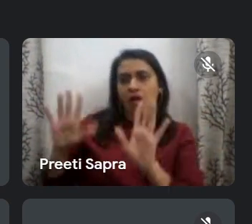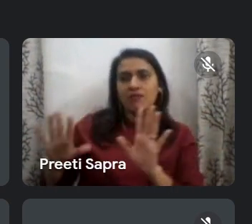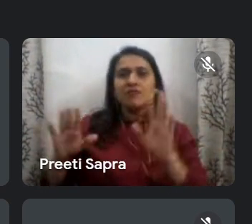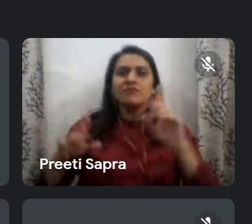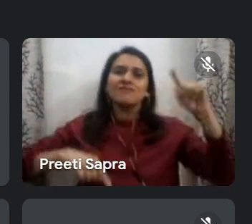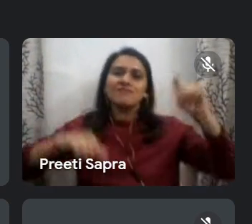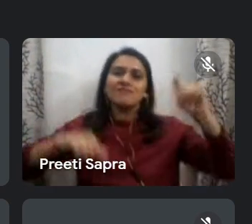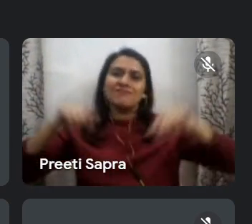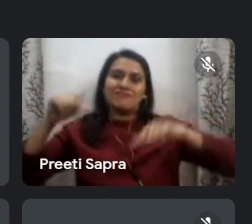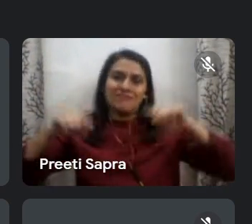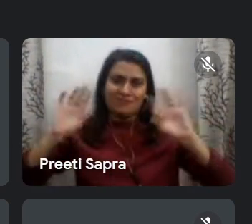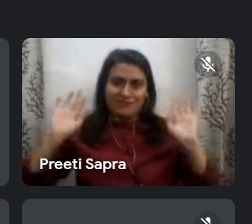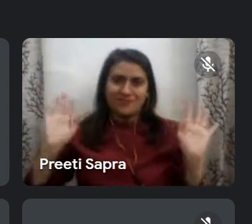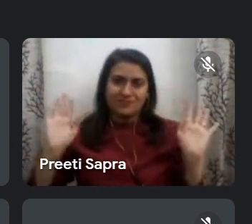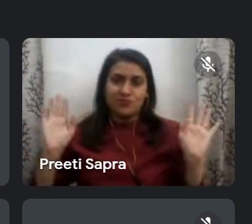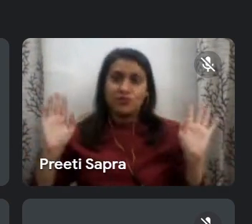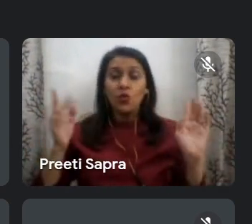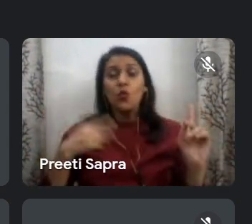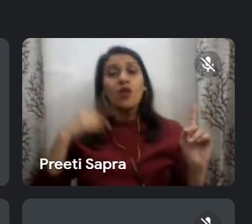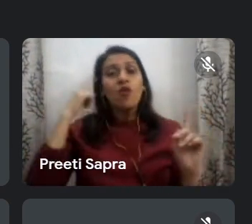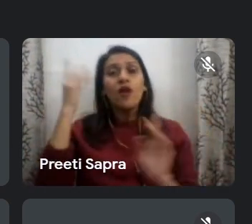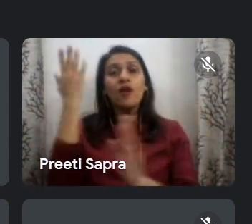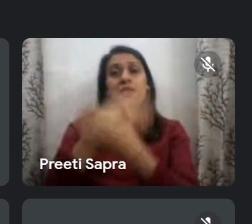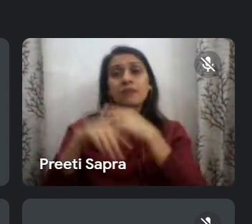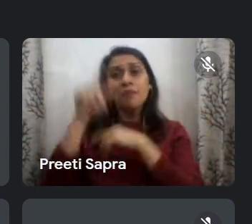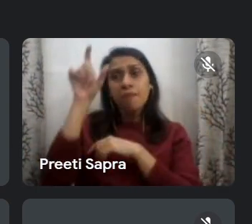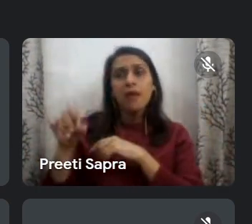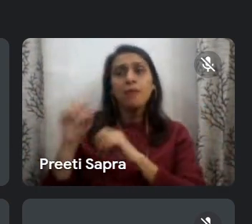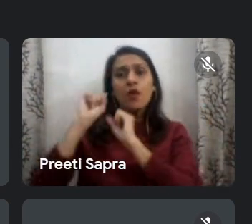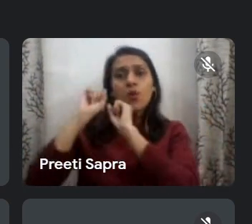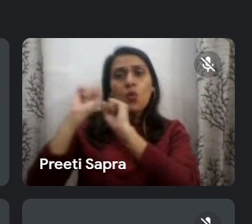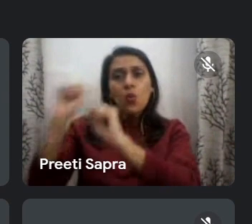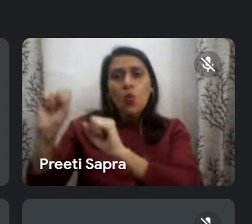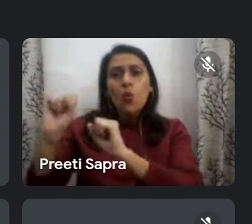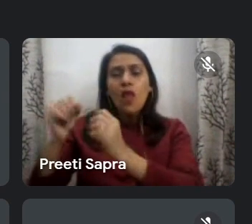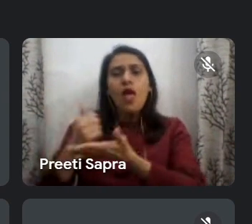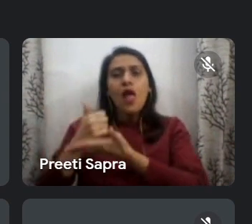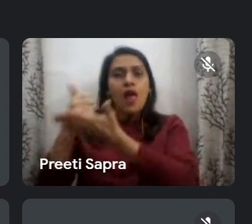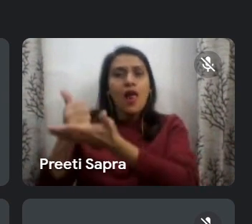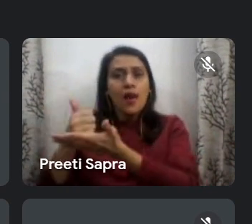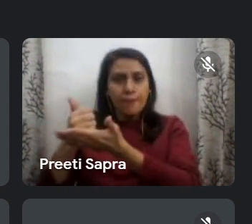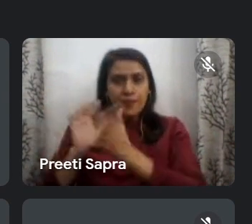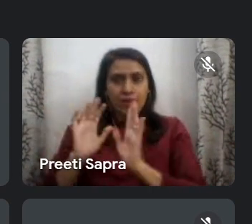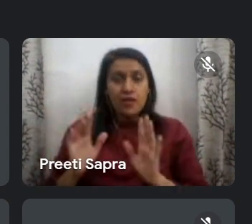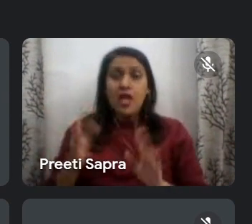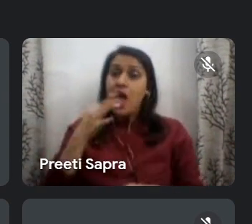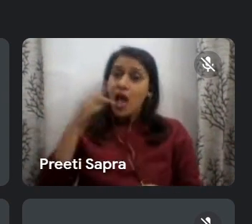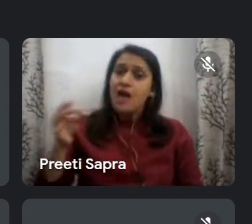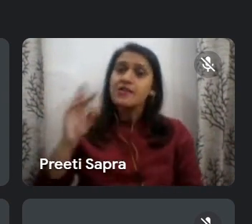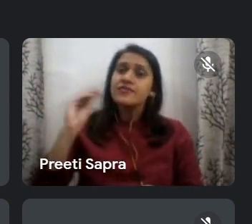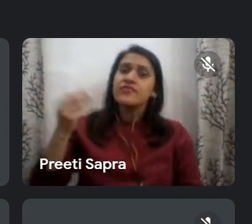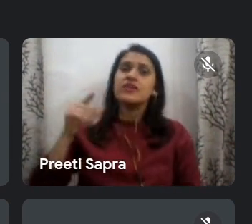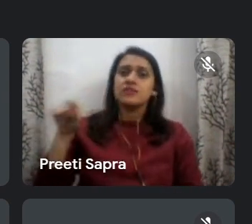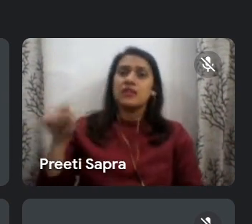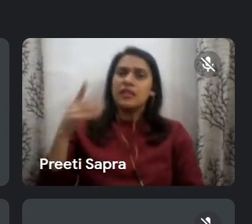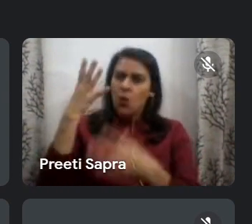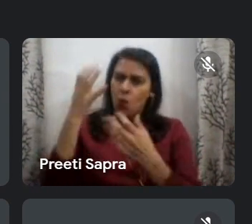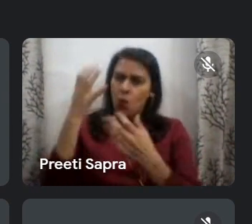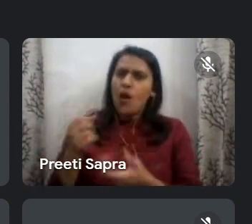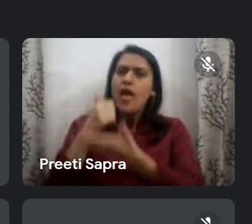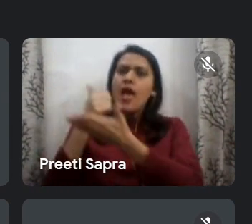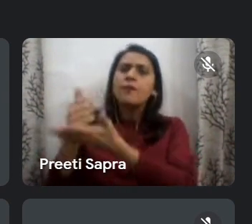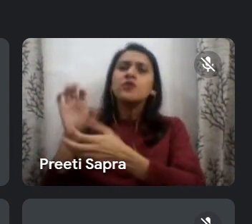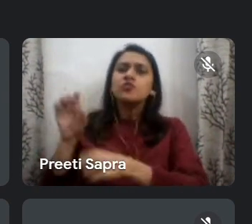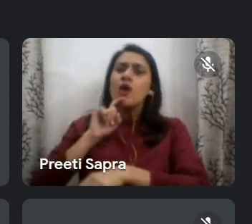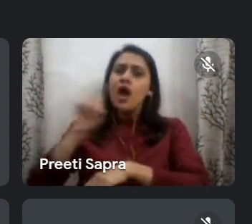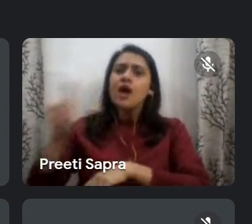that when you approach a disabled person, don't just approach them and start helping out of the blue. Ask them first whether they need help. So I